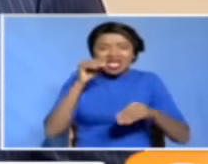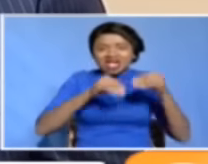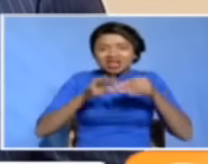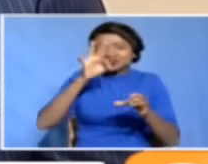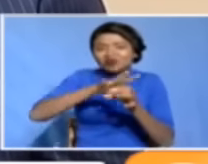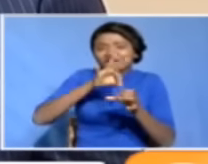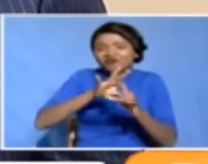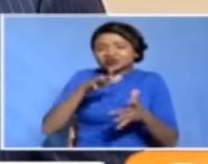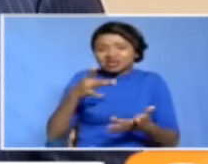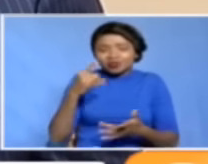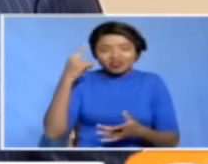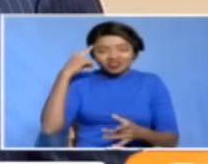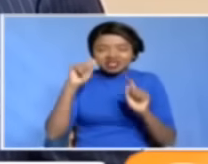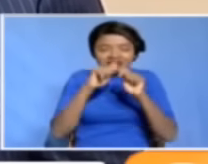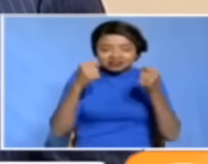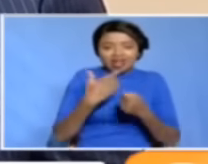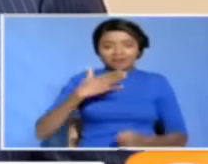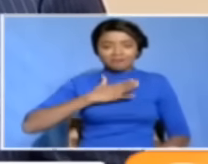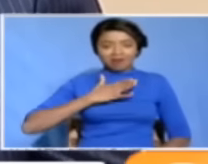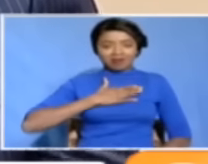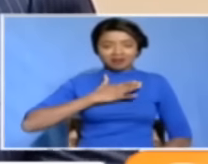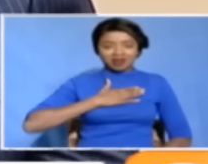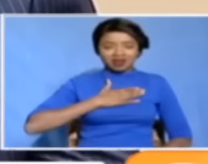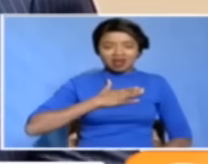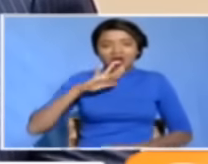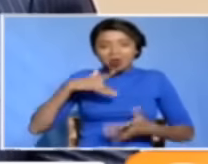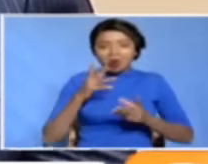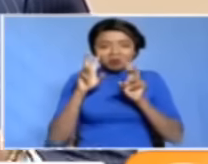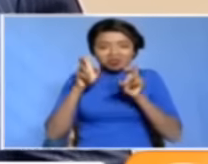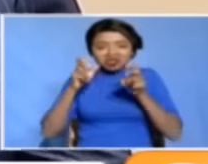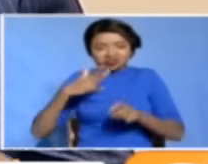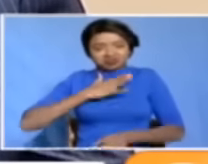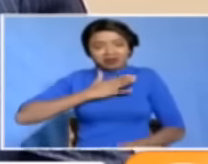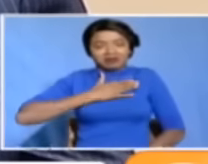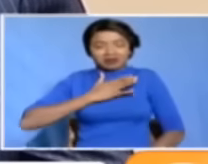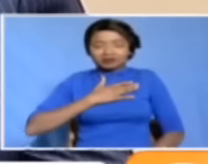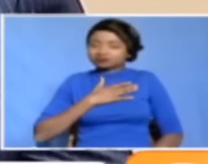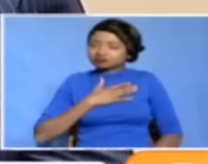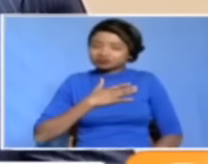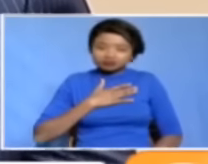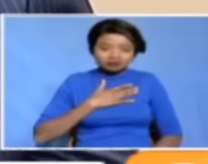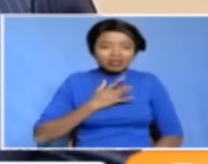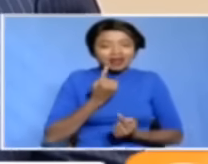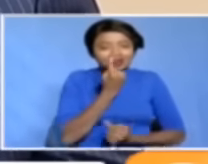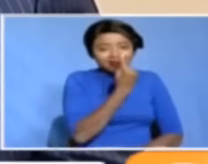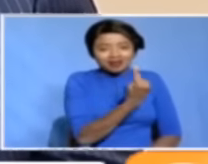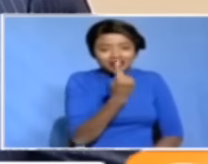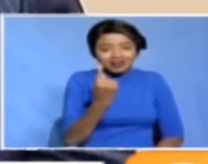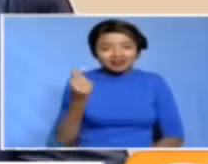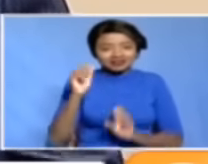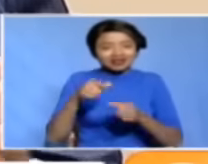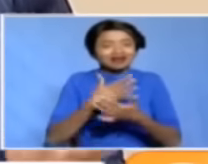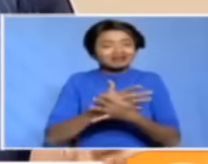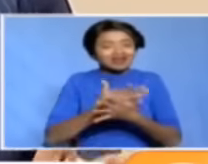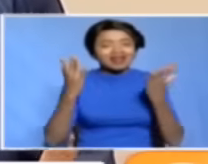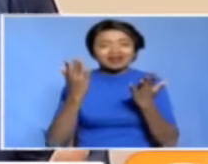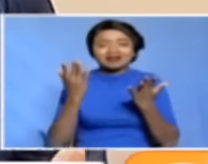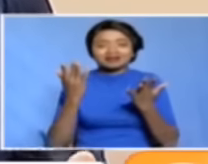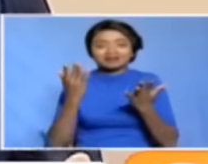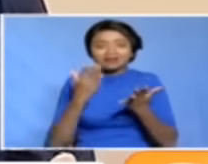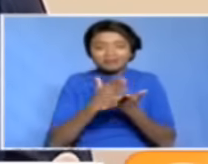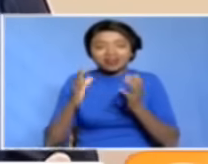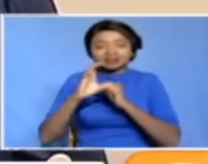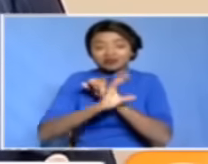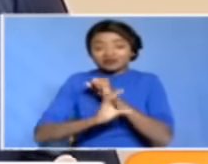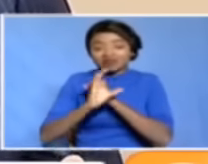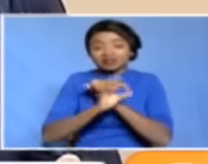elections based on issues. And each and every one of us can go to any part of the country. But what